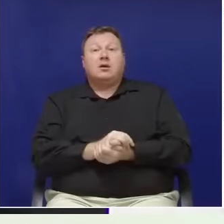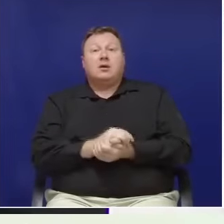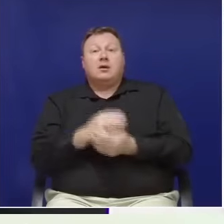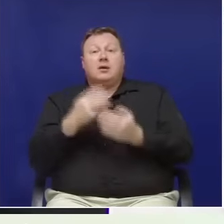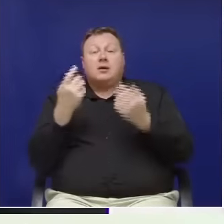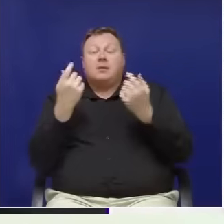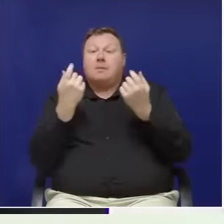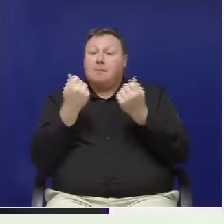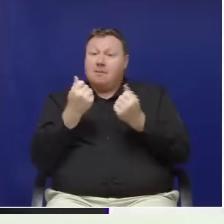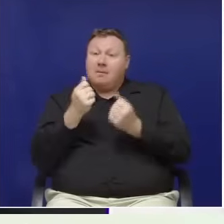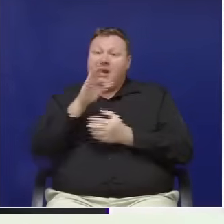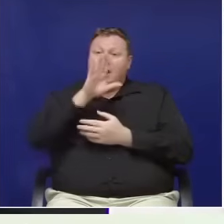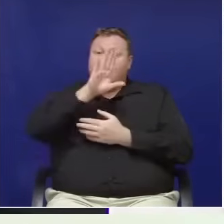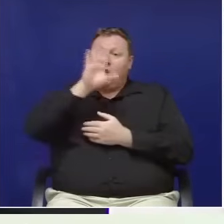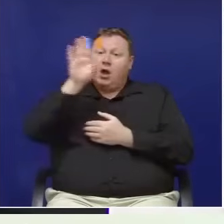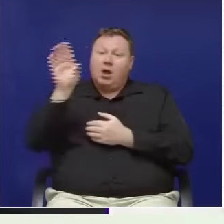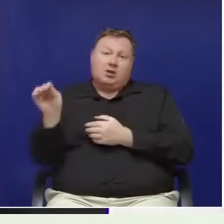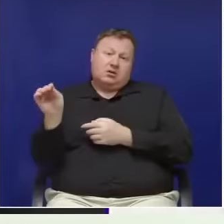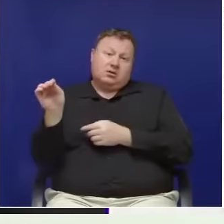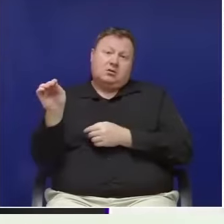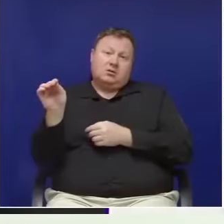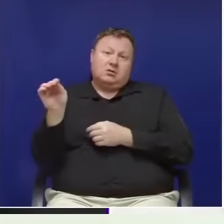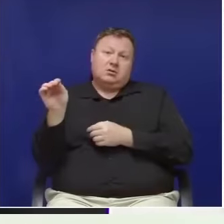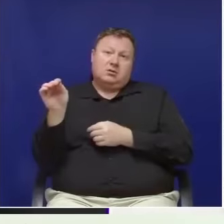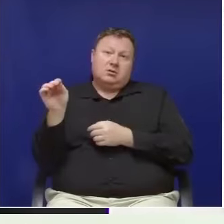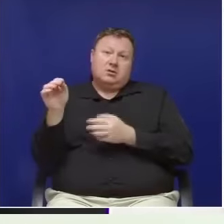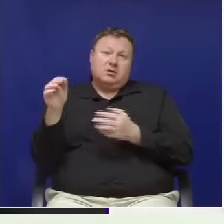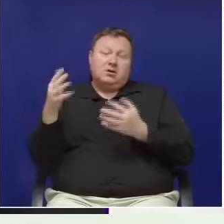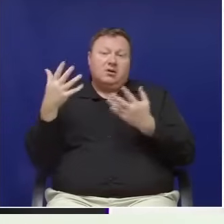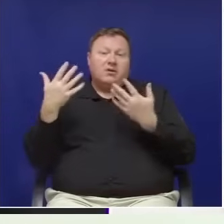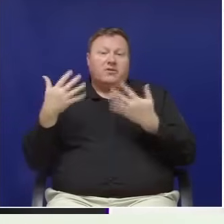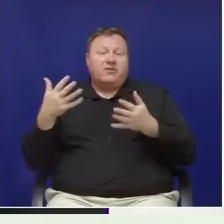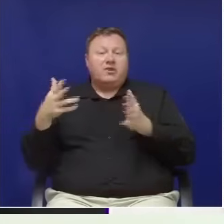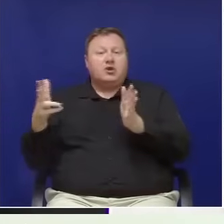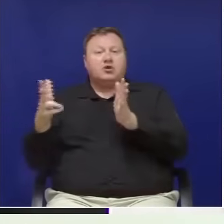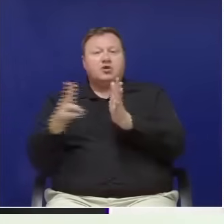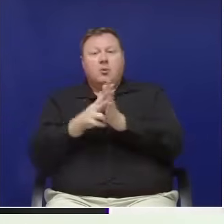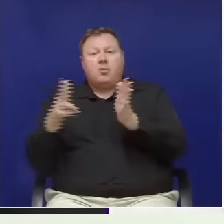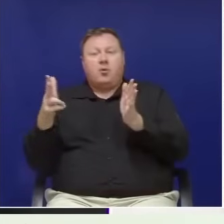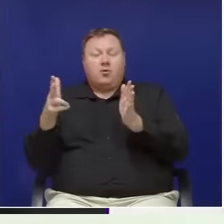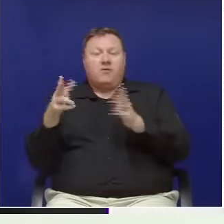are asking has been approved by National